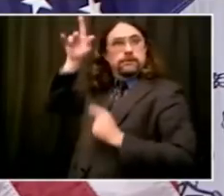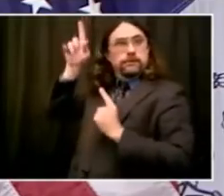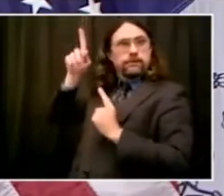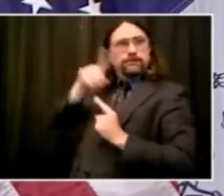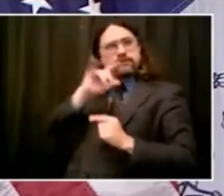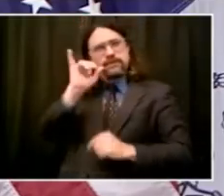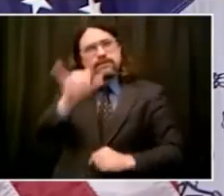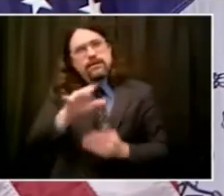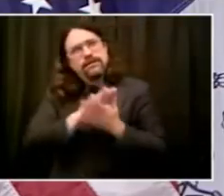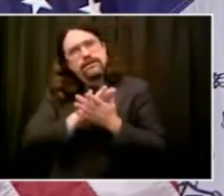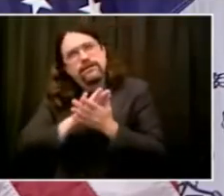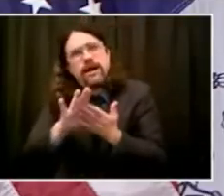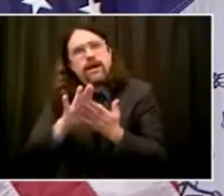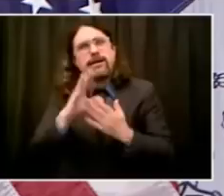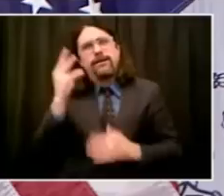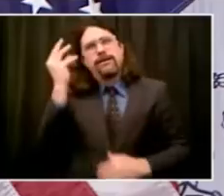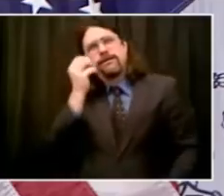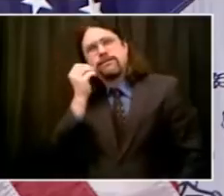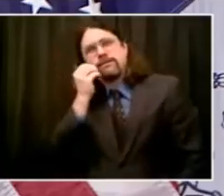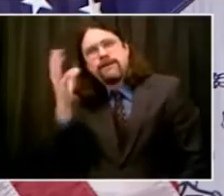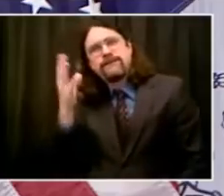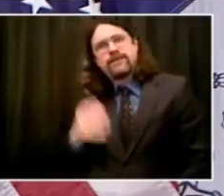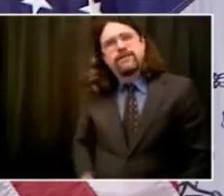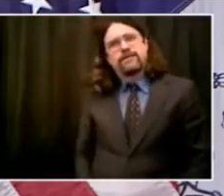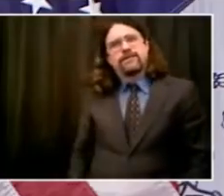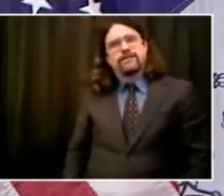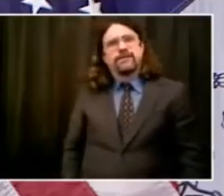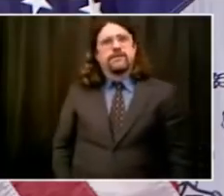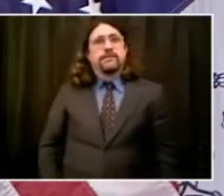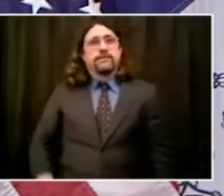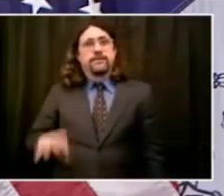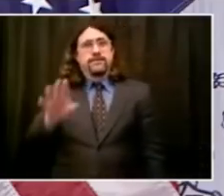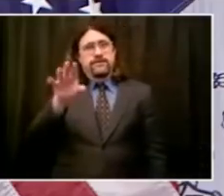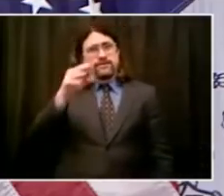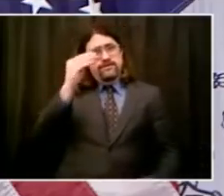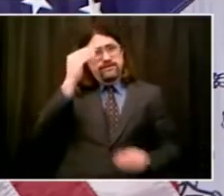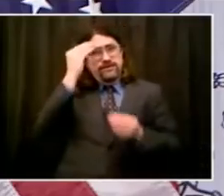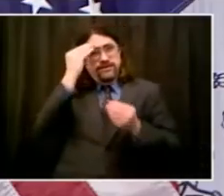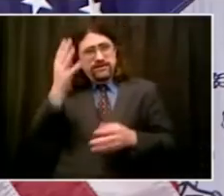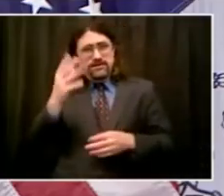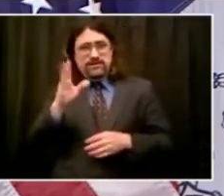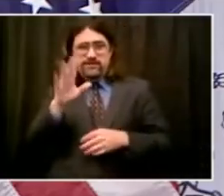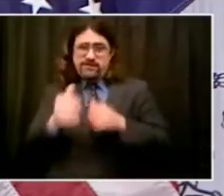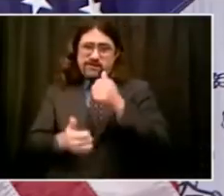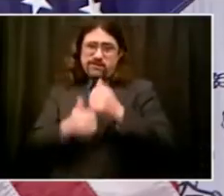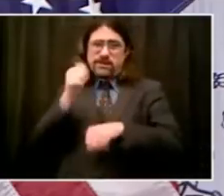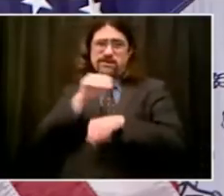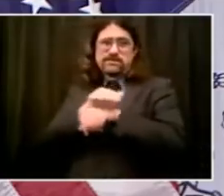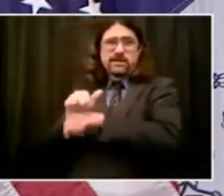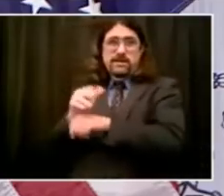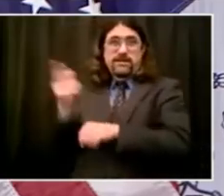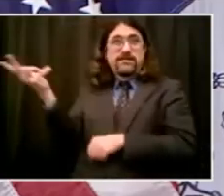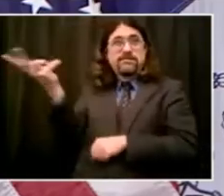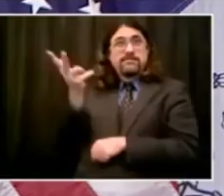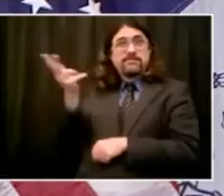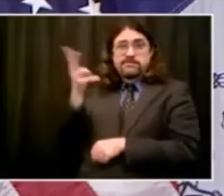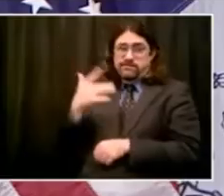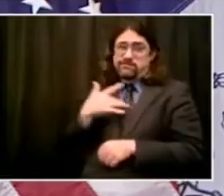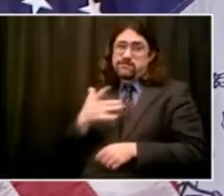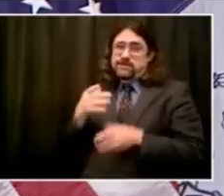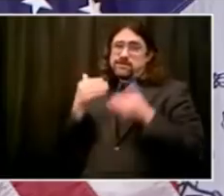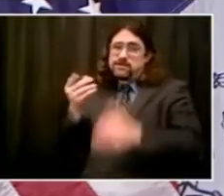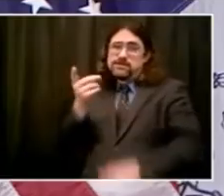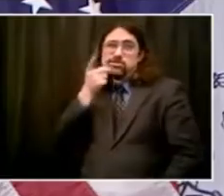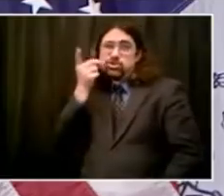very beautiful thing. And a guy who's got so many other things that he has to balance, but always takes time for the people who brought him